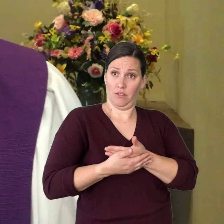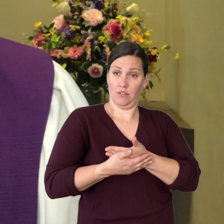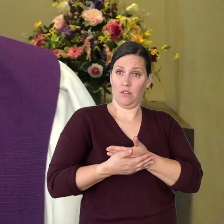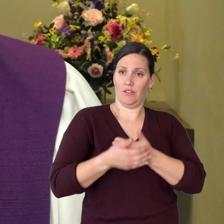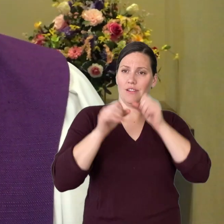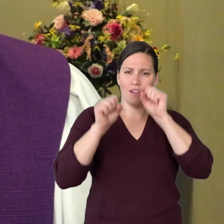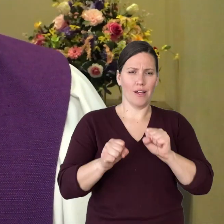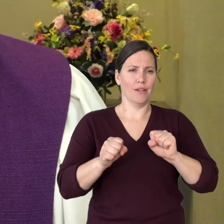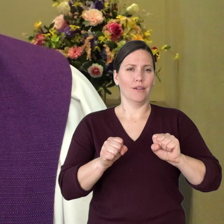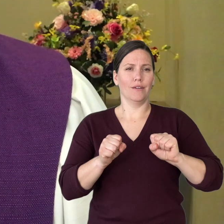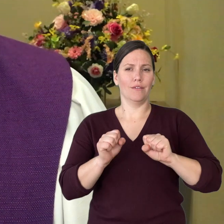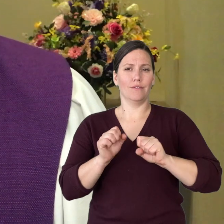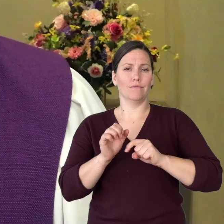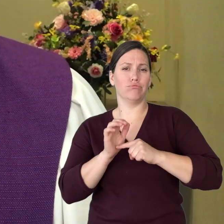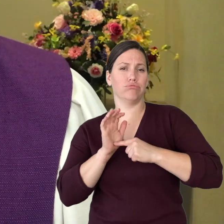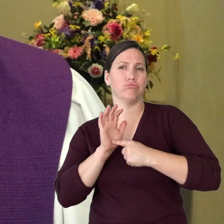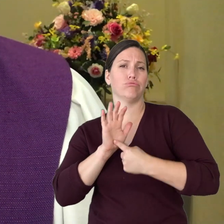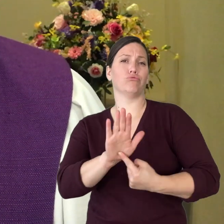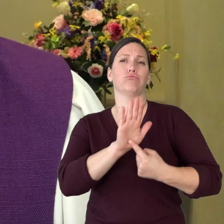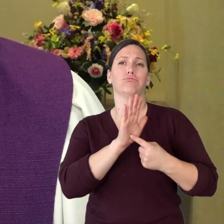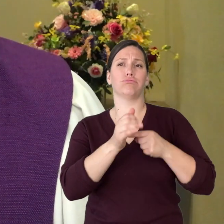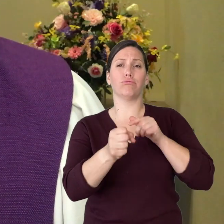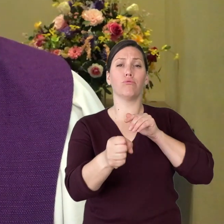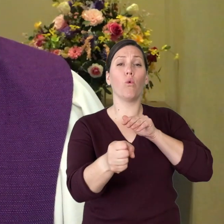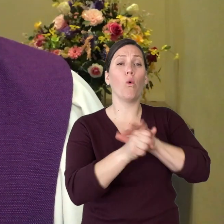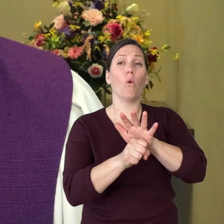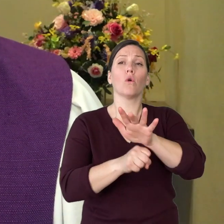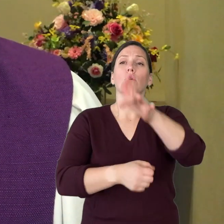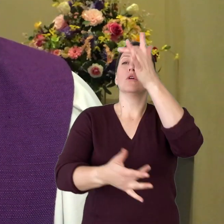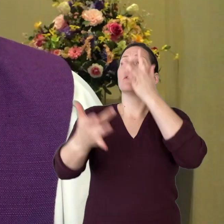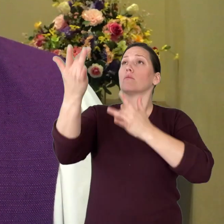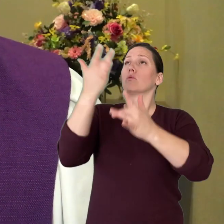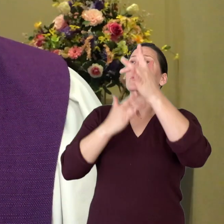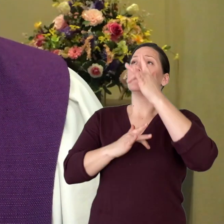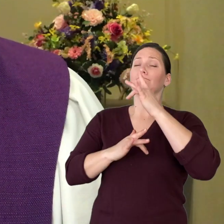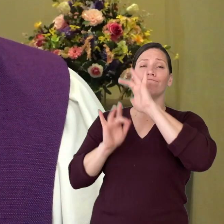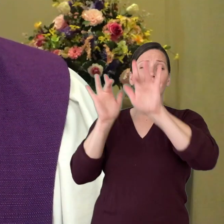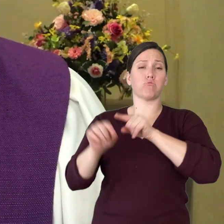that he can show full mercy to you.